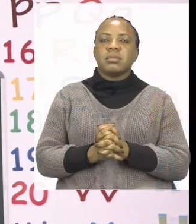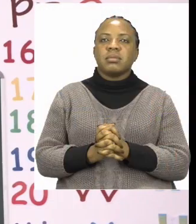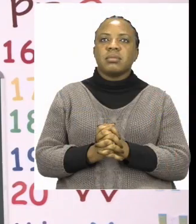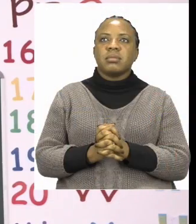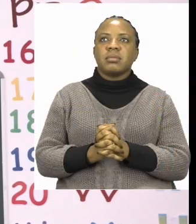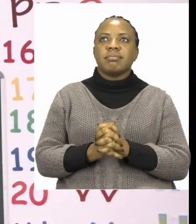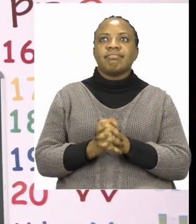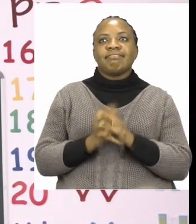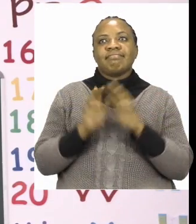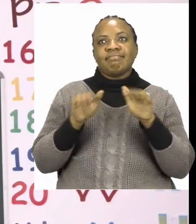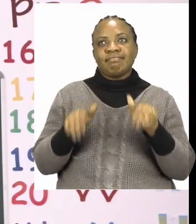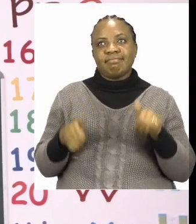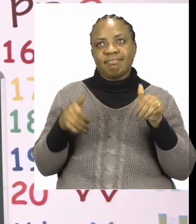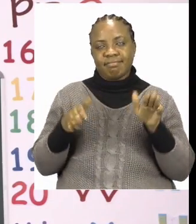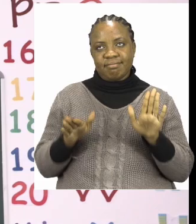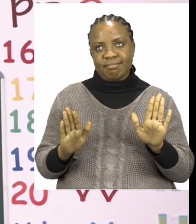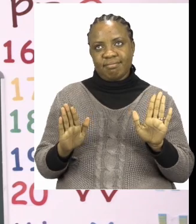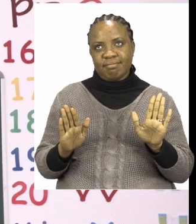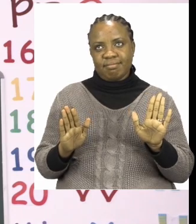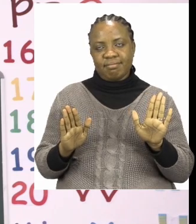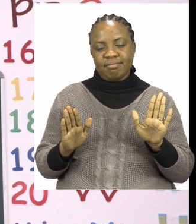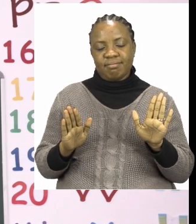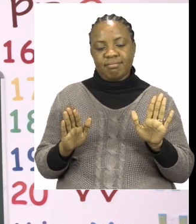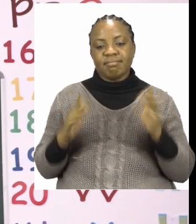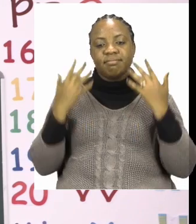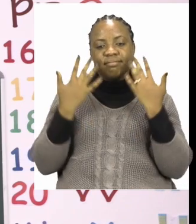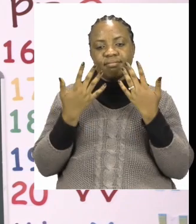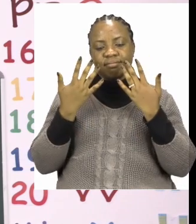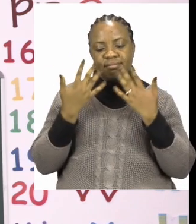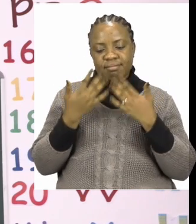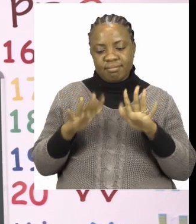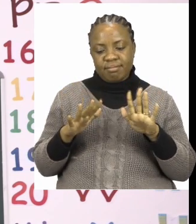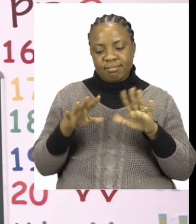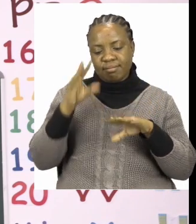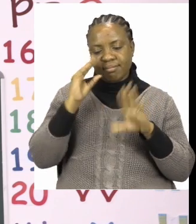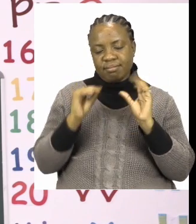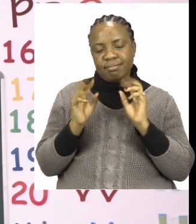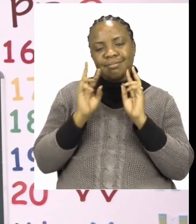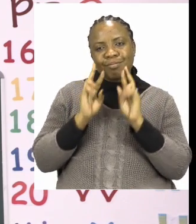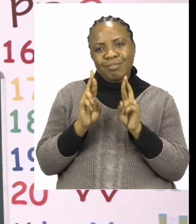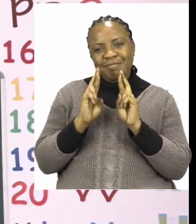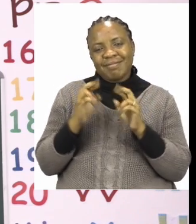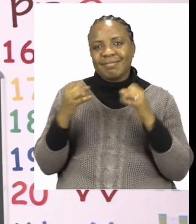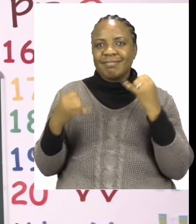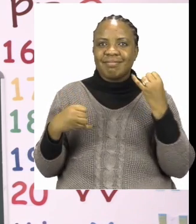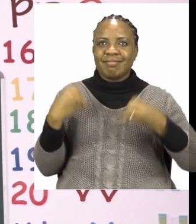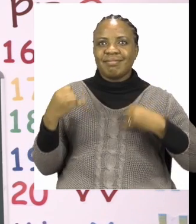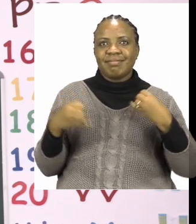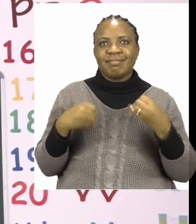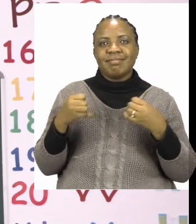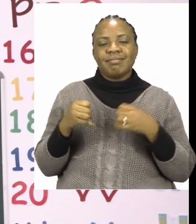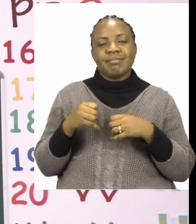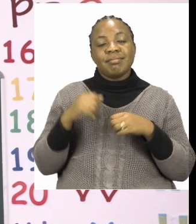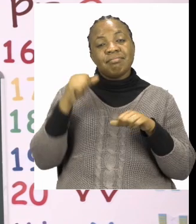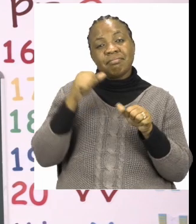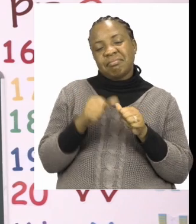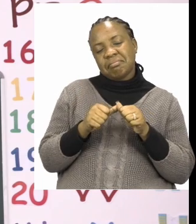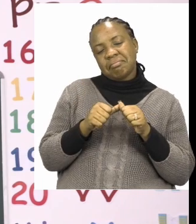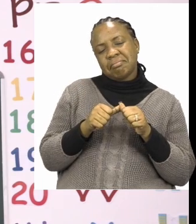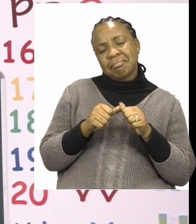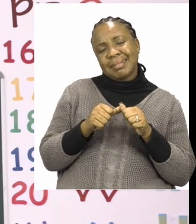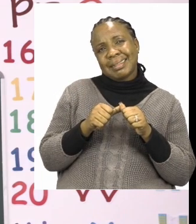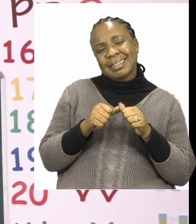Boys and girls, we have now come to the end of our lesson. I hope you had fun. Remember, if you're not sure what